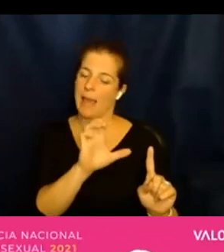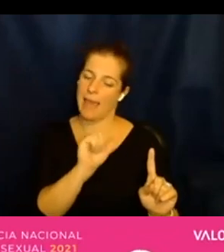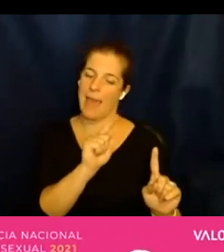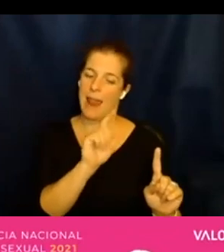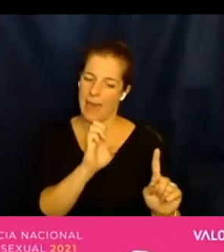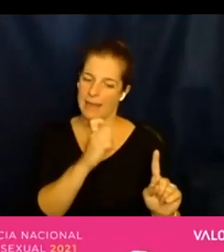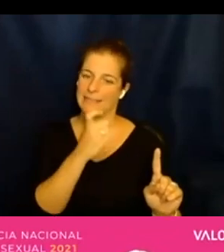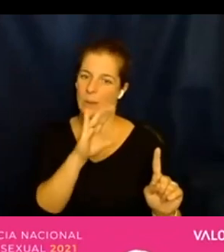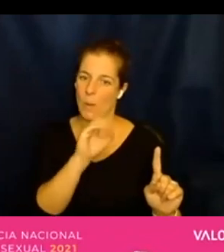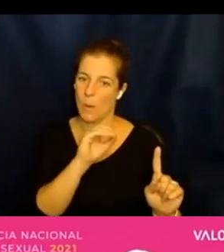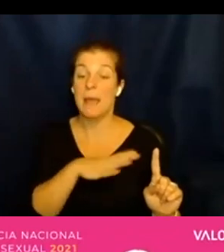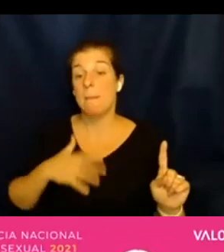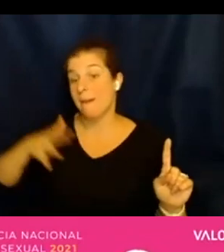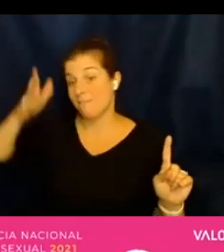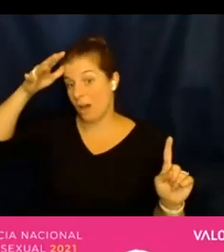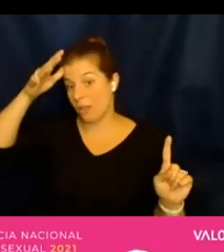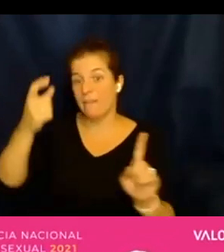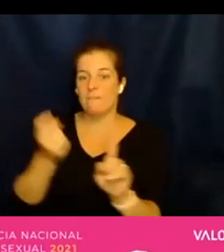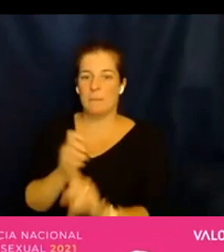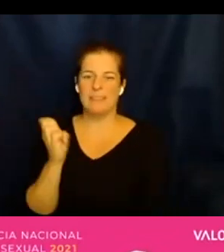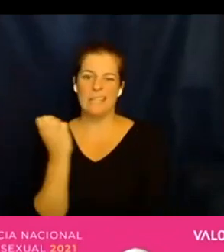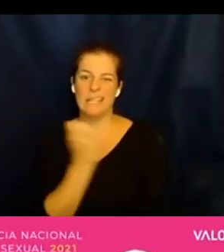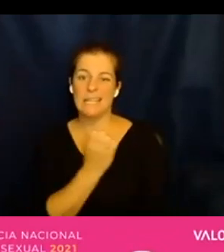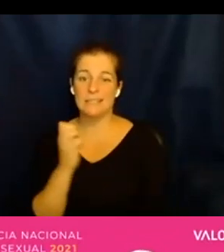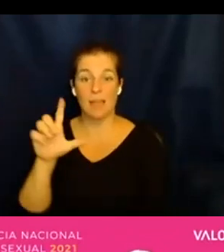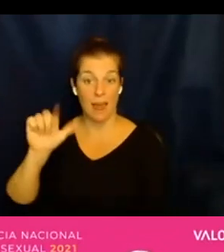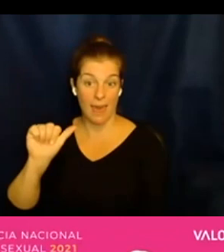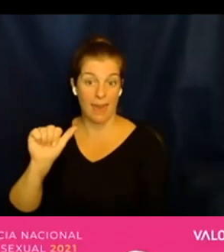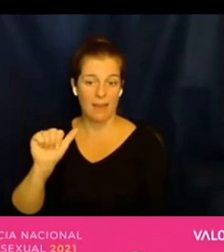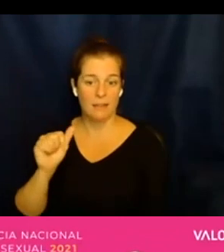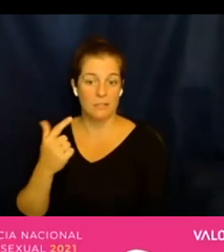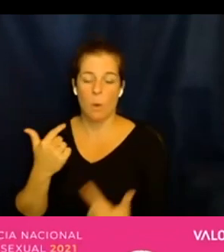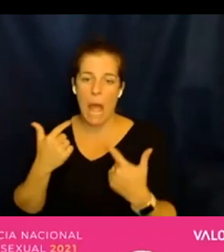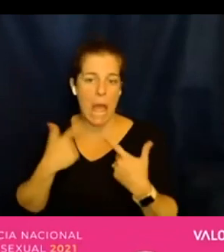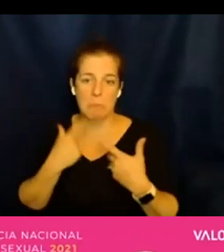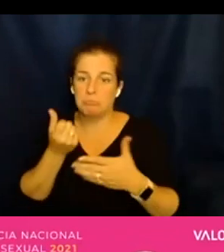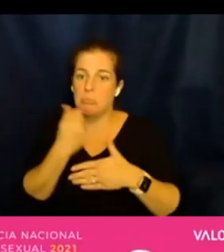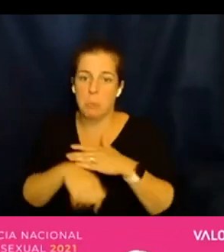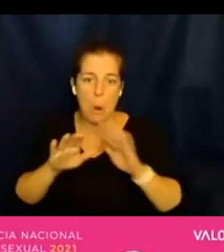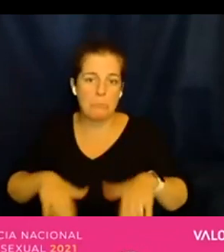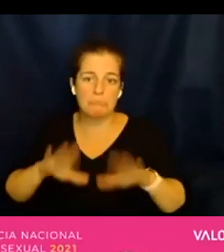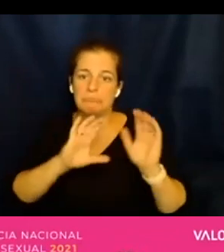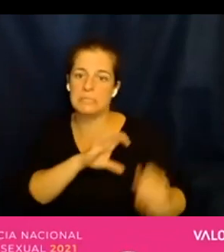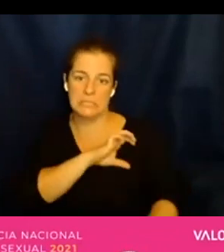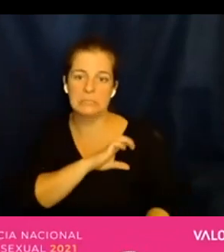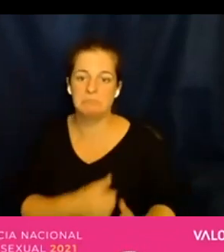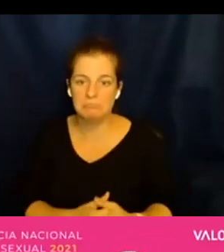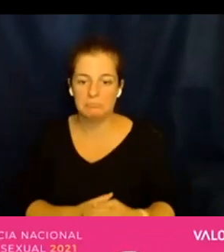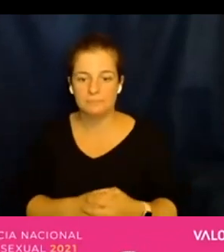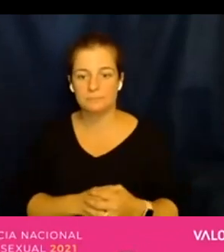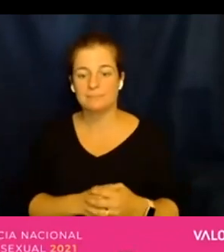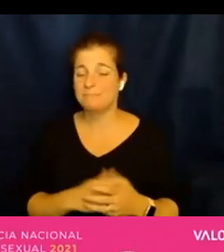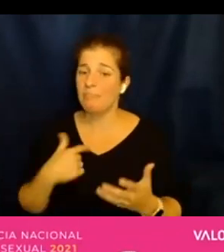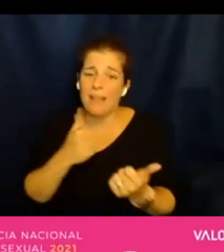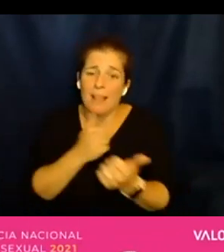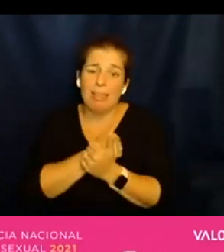And my father was from East Los Angeles. So, again, I was naturalized from American parents. And I love my